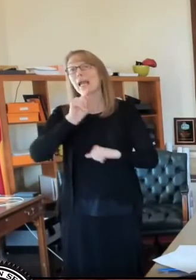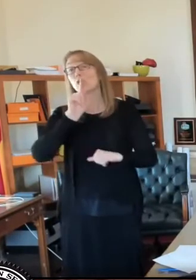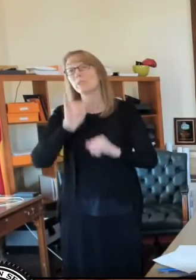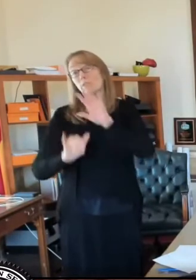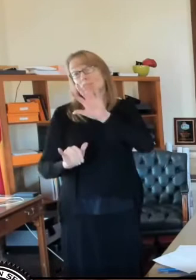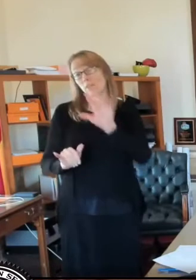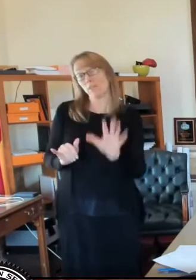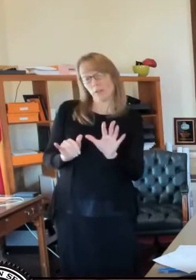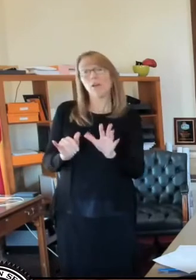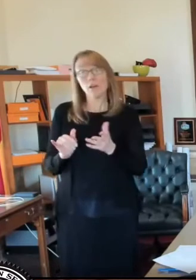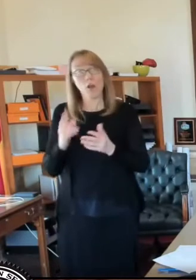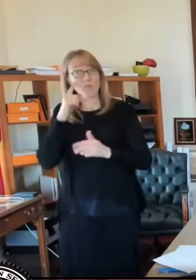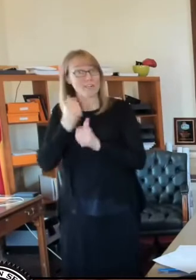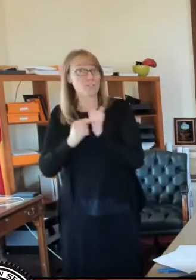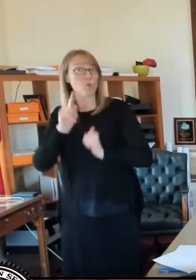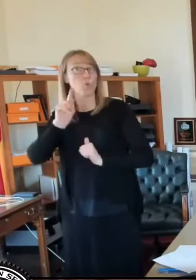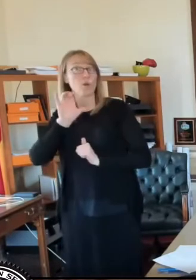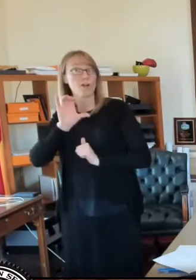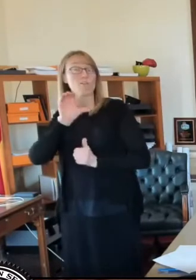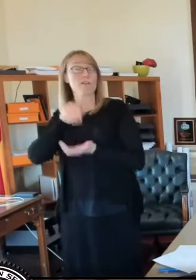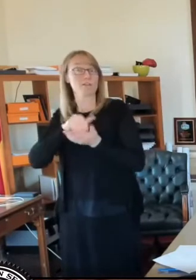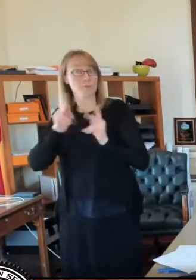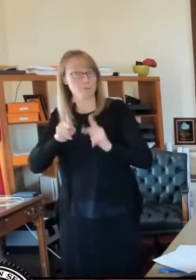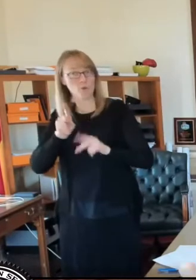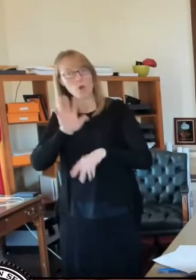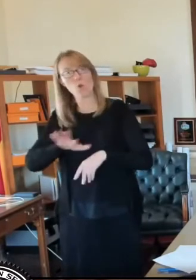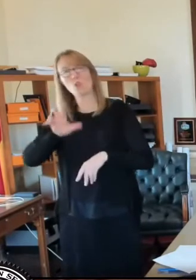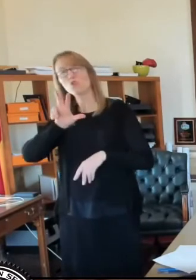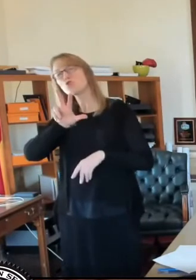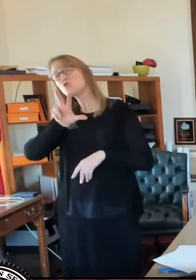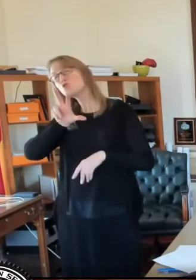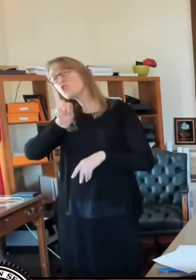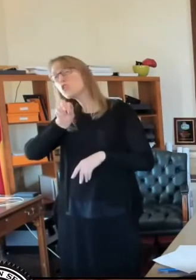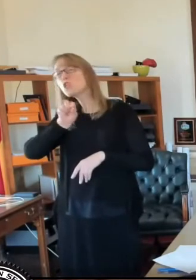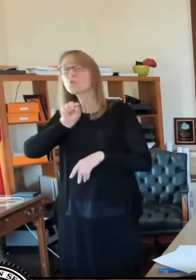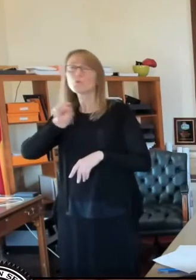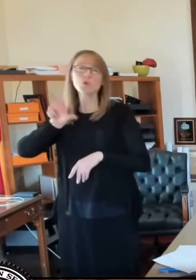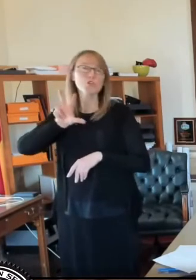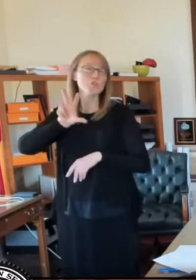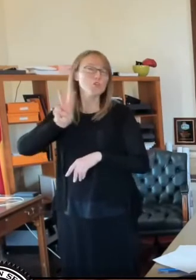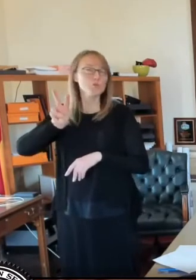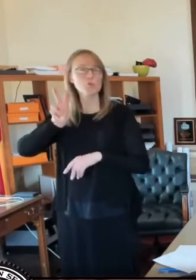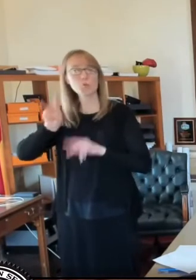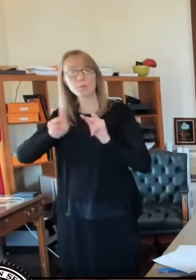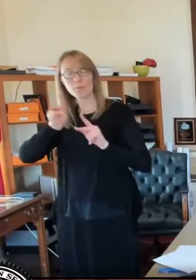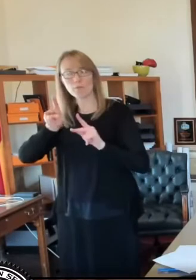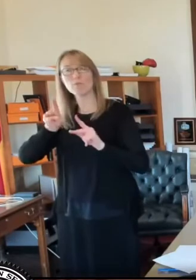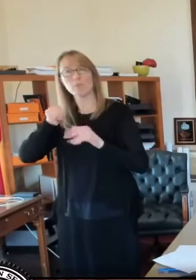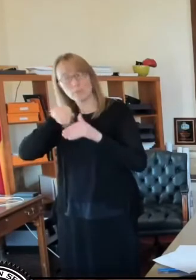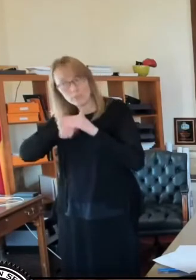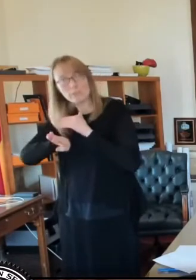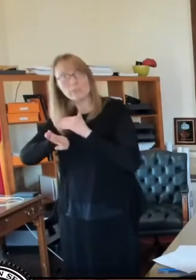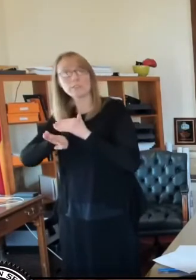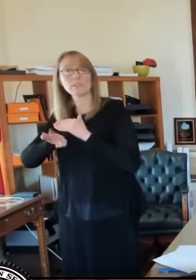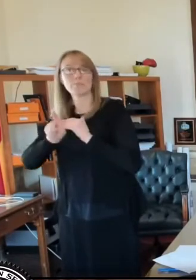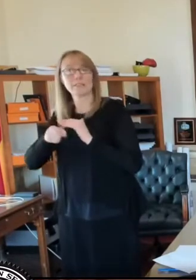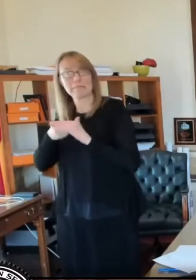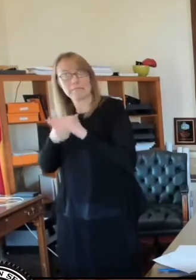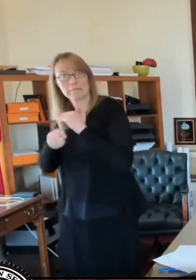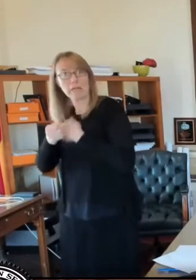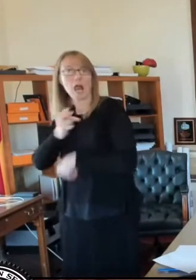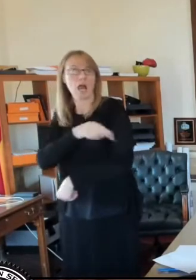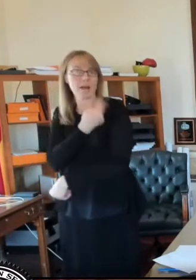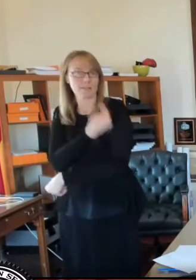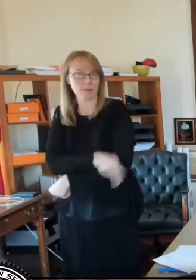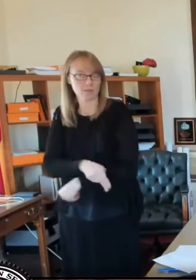there's about 30, 32 people being admitted in a week to the hospital. So I don't know if that's helpful to you